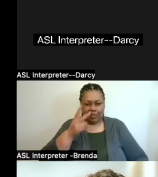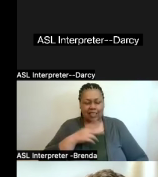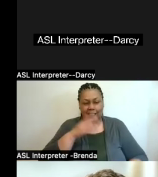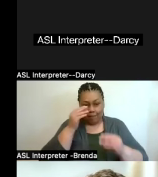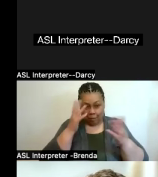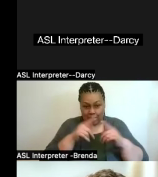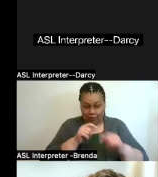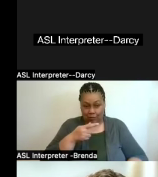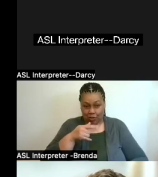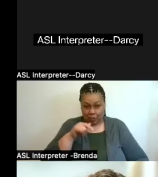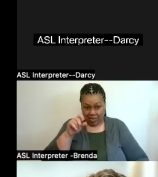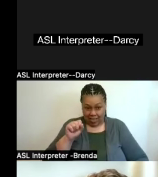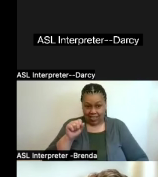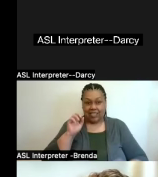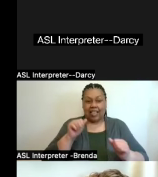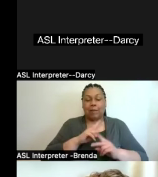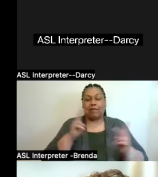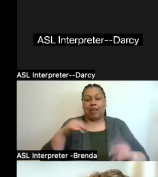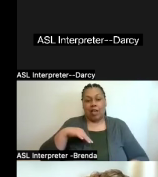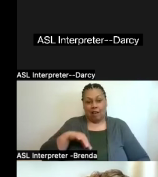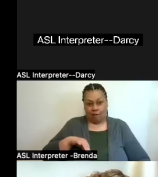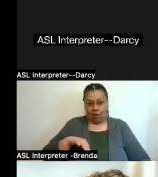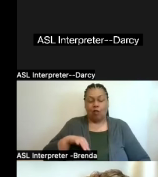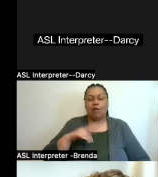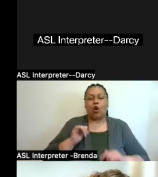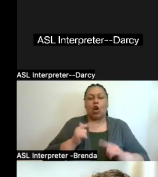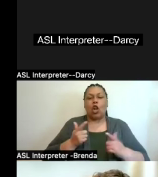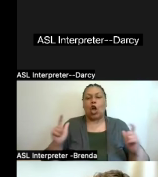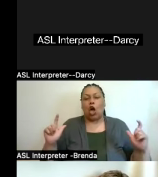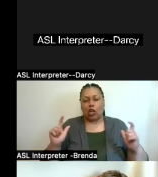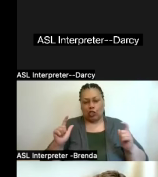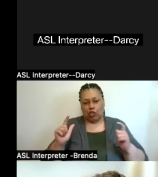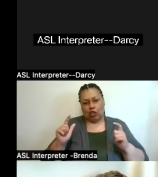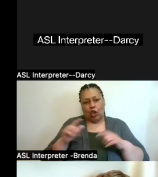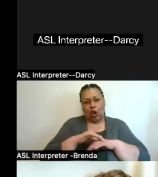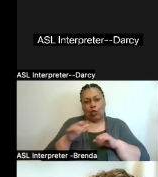information from the GPS can be really helpful for the really large earthquakes.